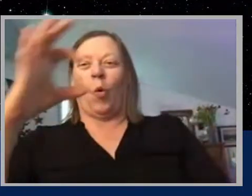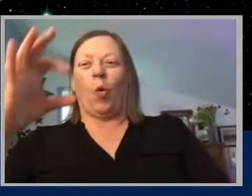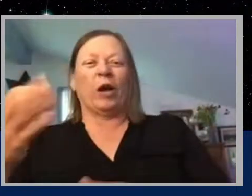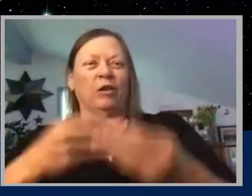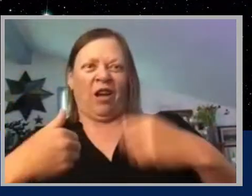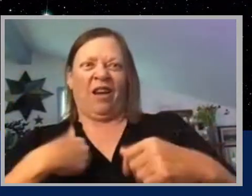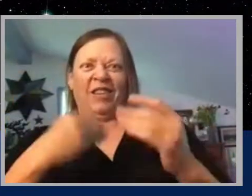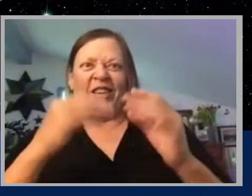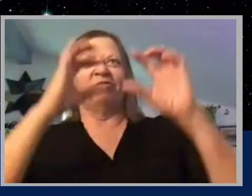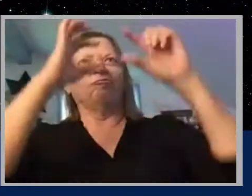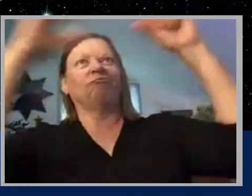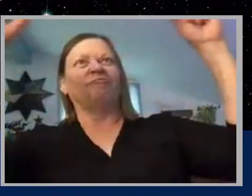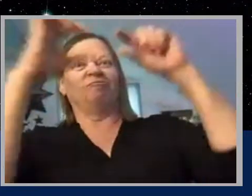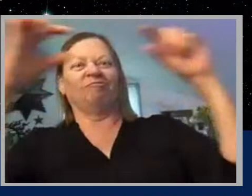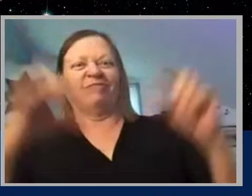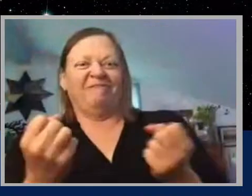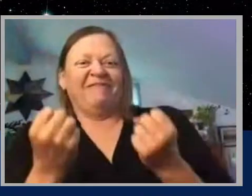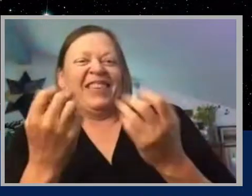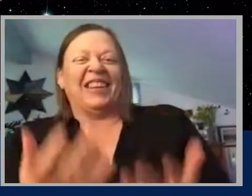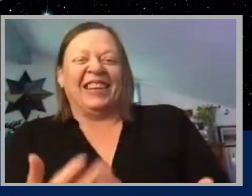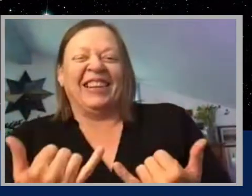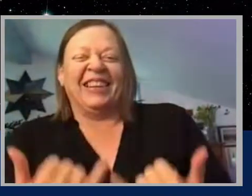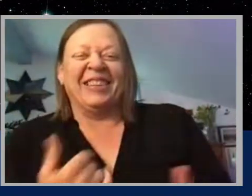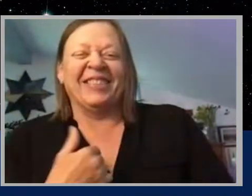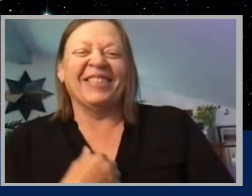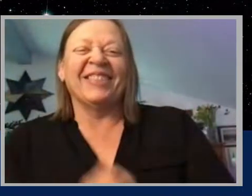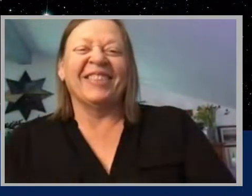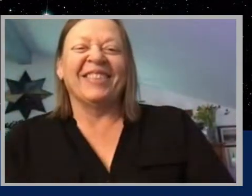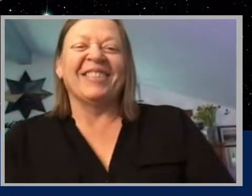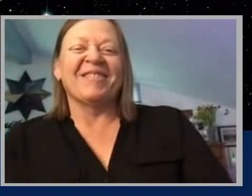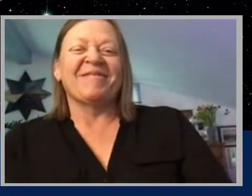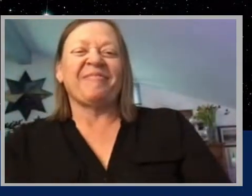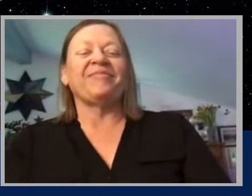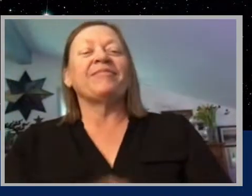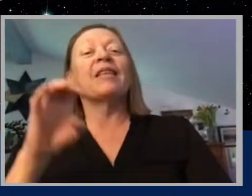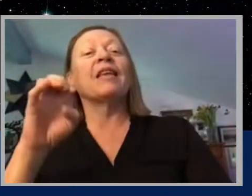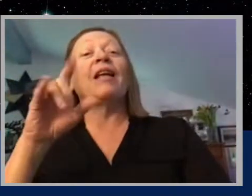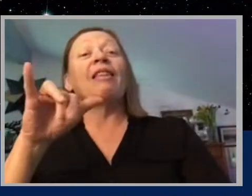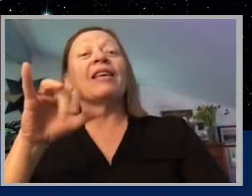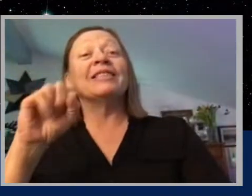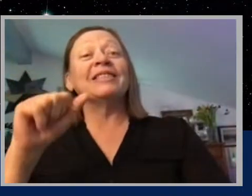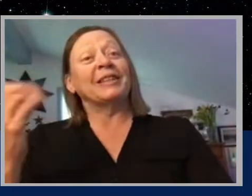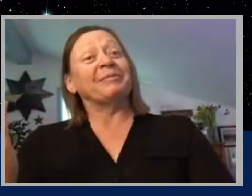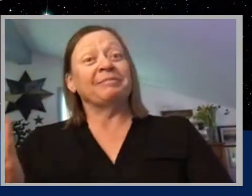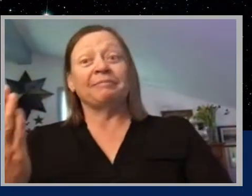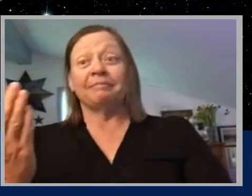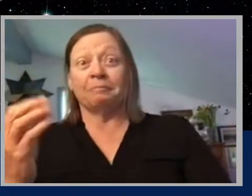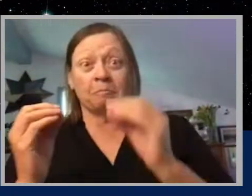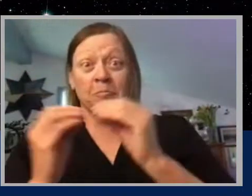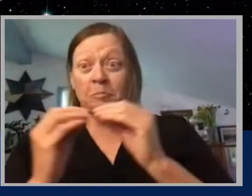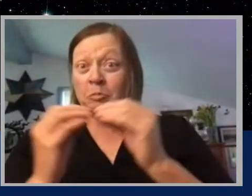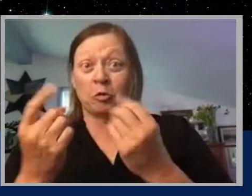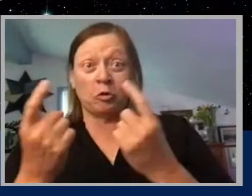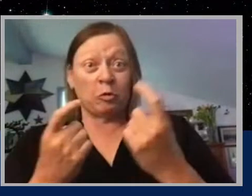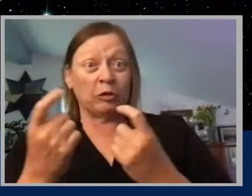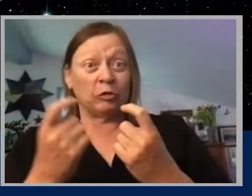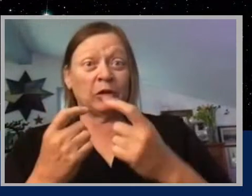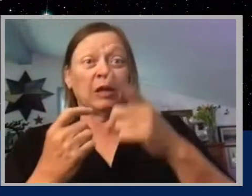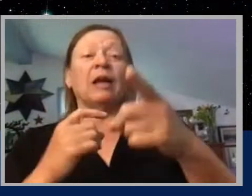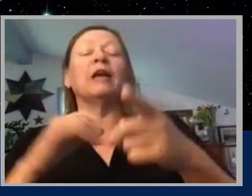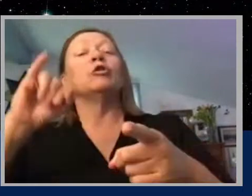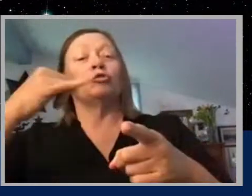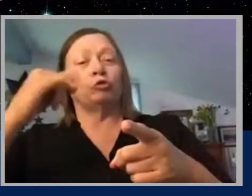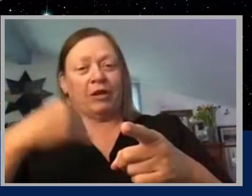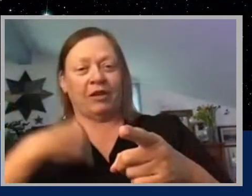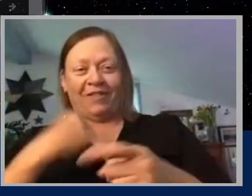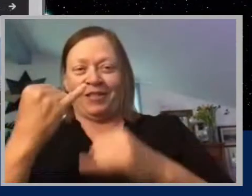now. So fun. Oh my gosh. Cool. That's all right. So any other questions? I have a quick one,